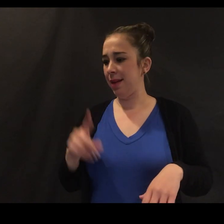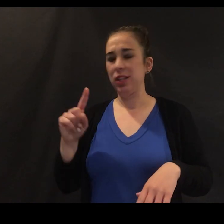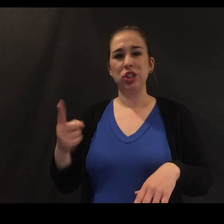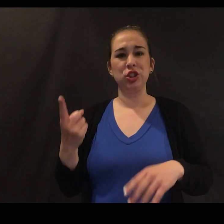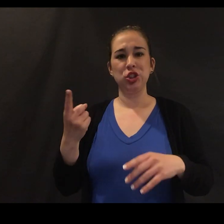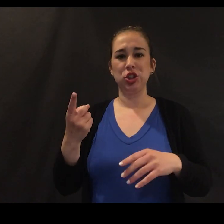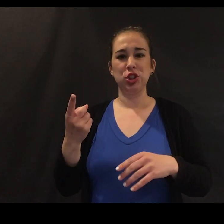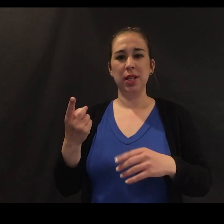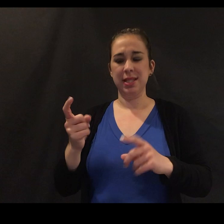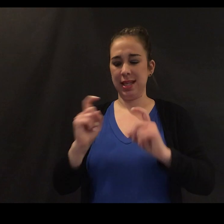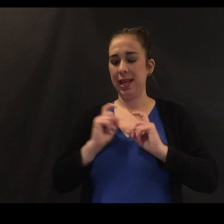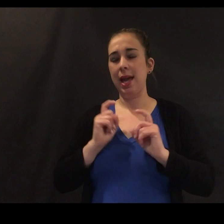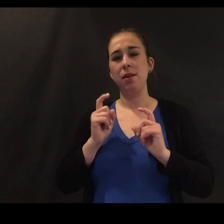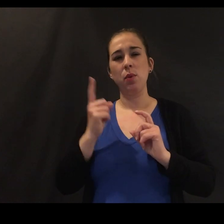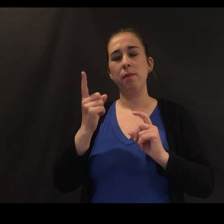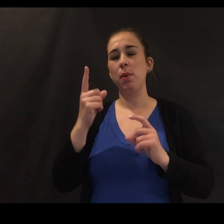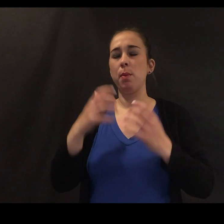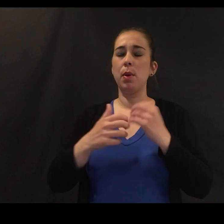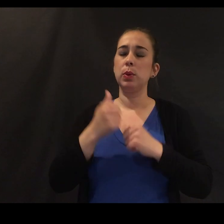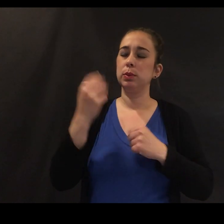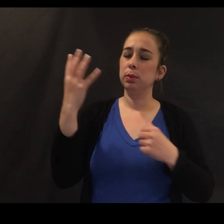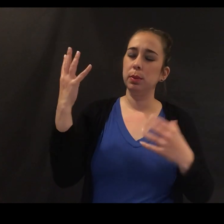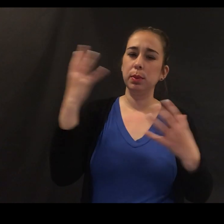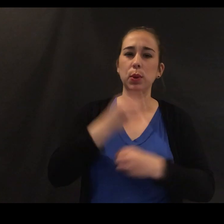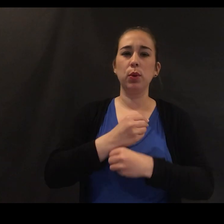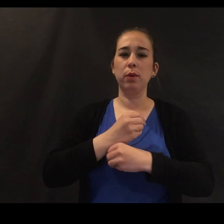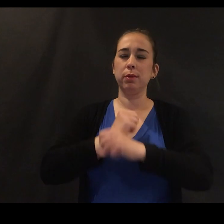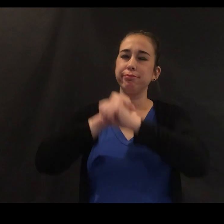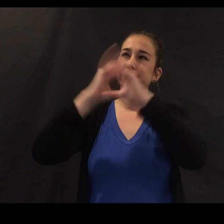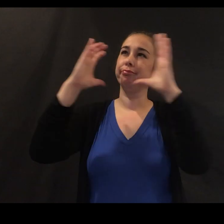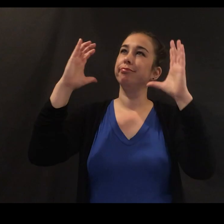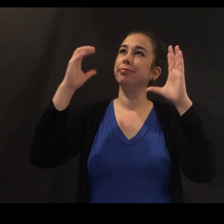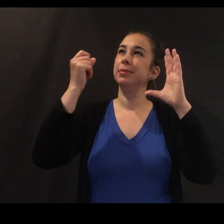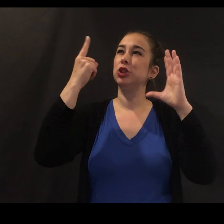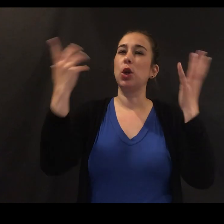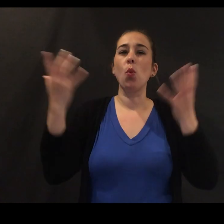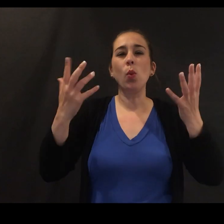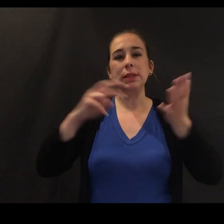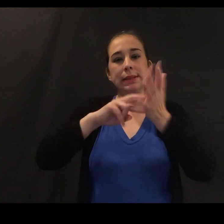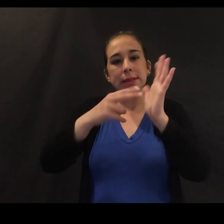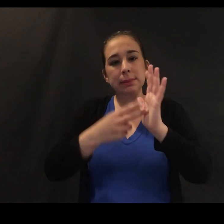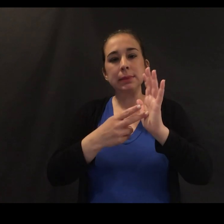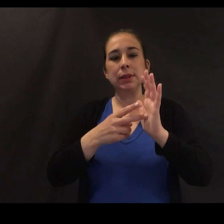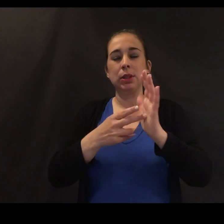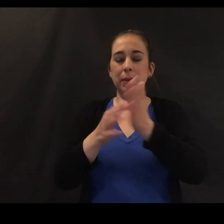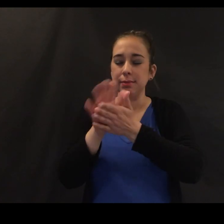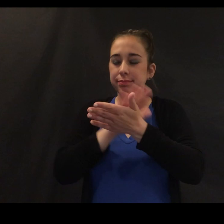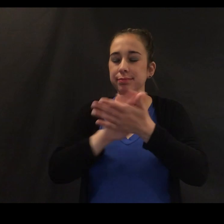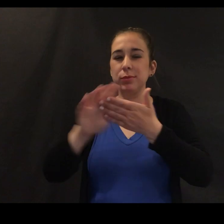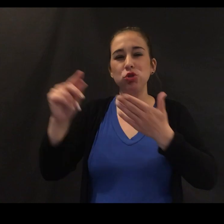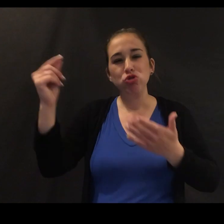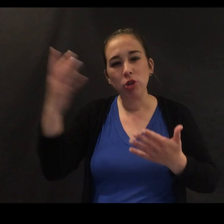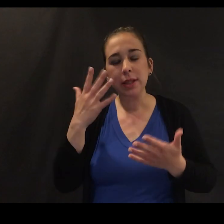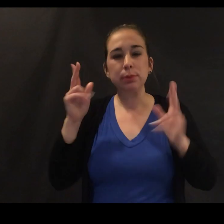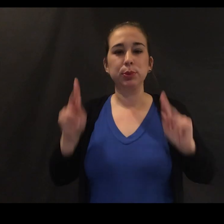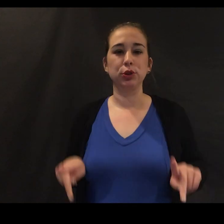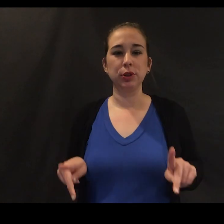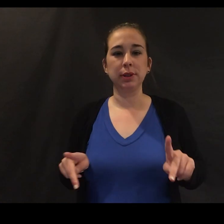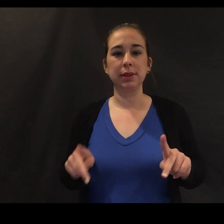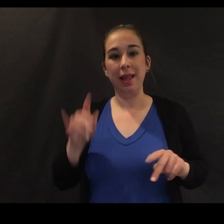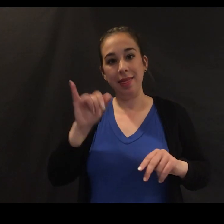most beautiful pictures of being a gracious person. This is what gracious people